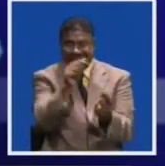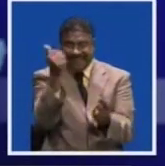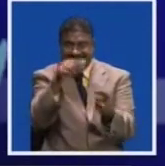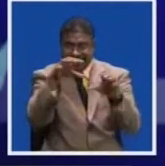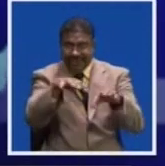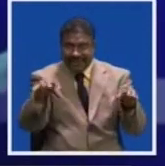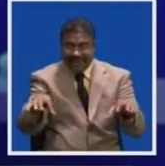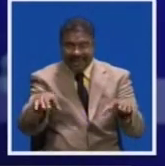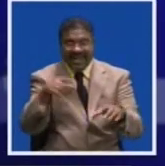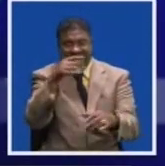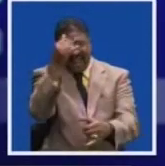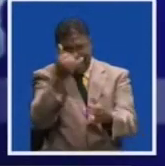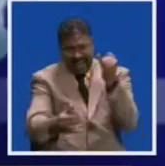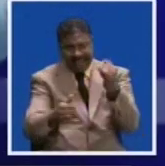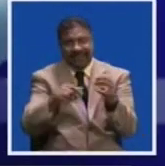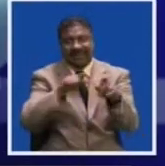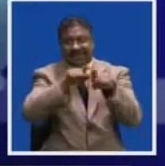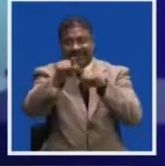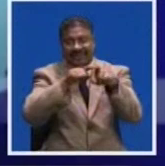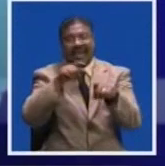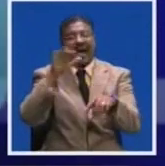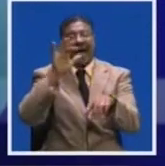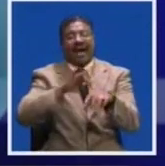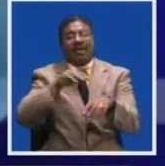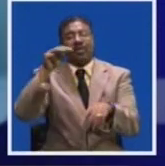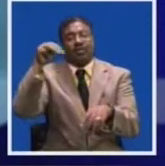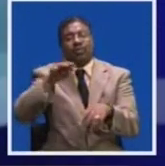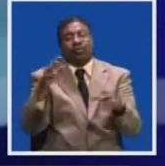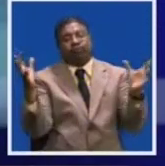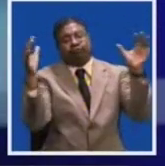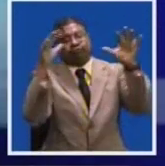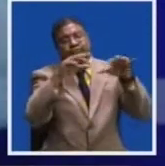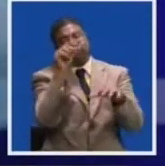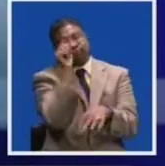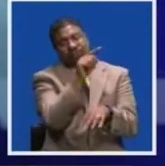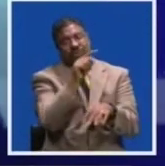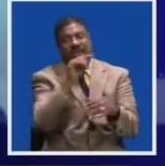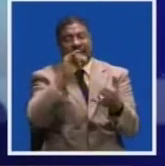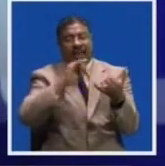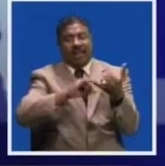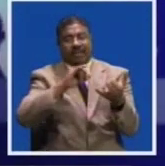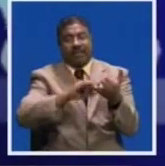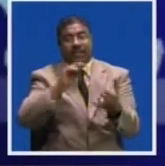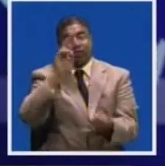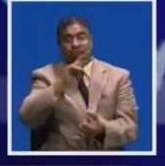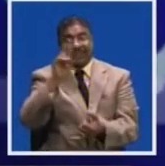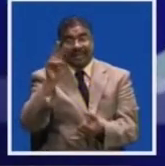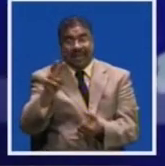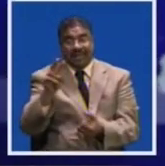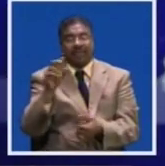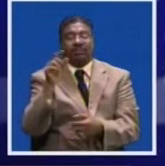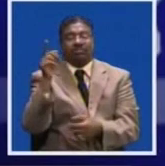have made it to the last round of the competition to be held at Mulungushi International Conference Center on September 22nd,